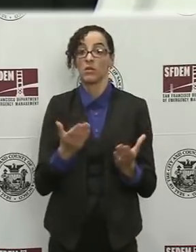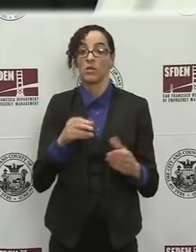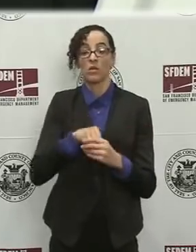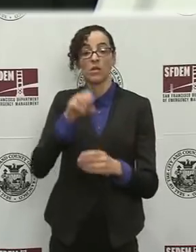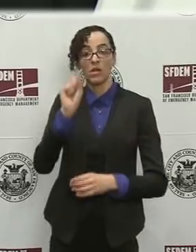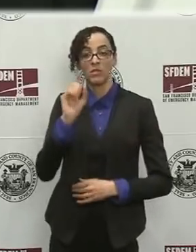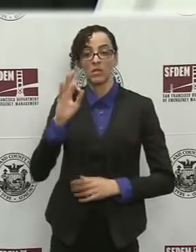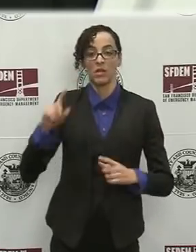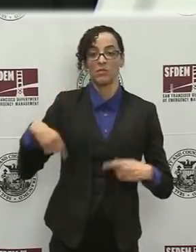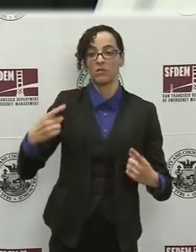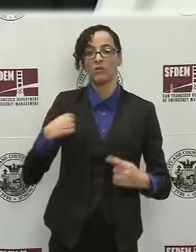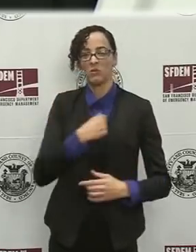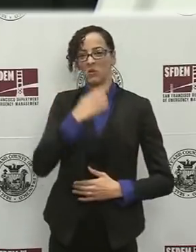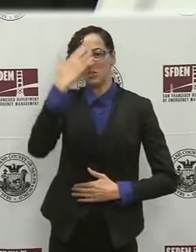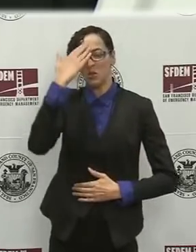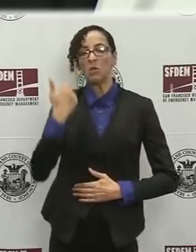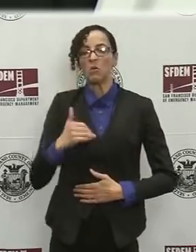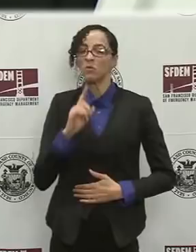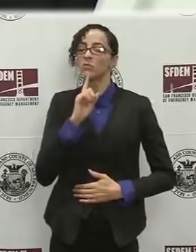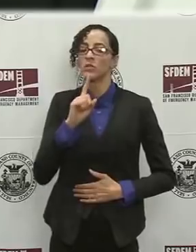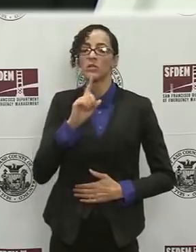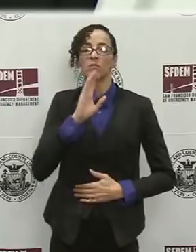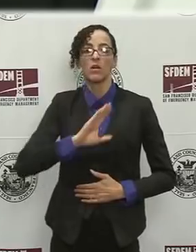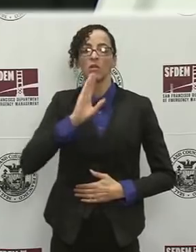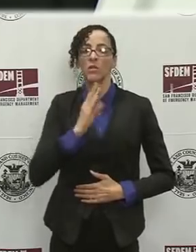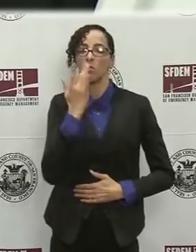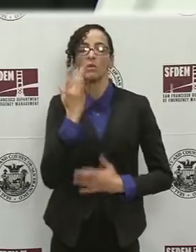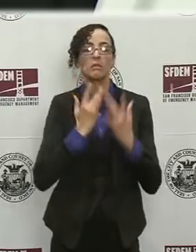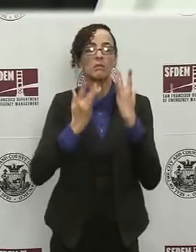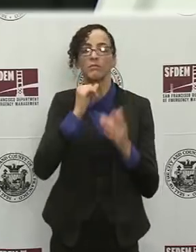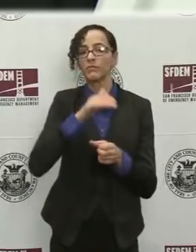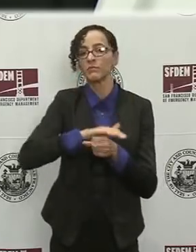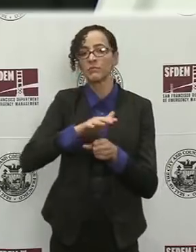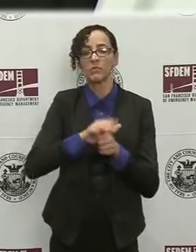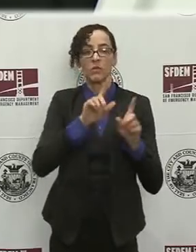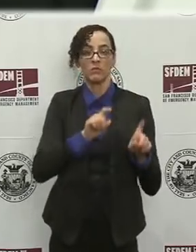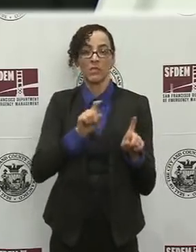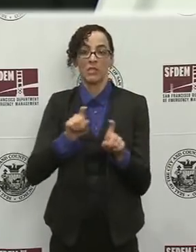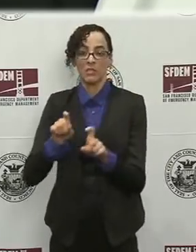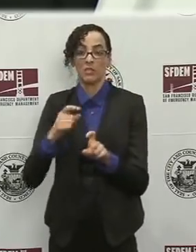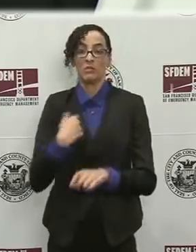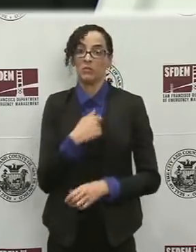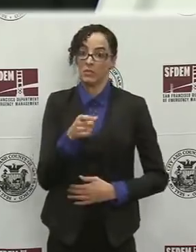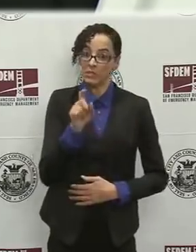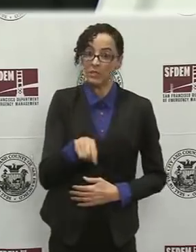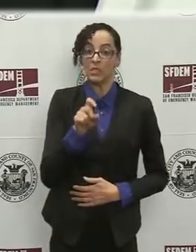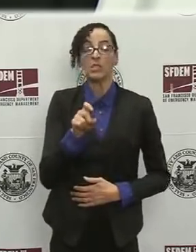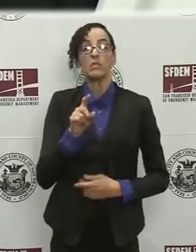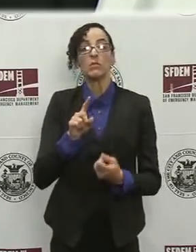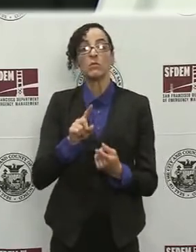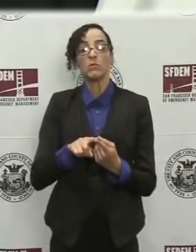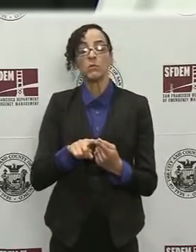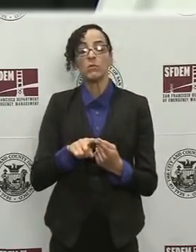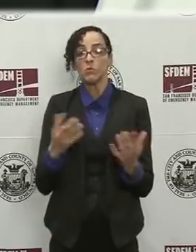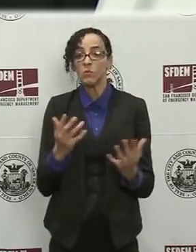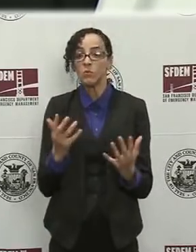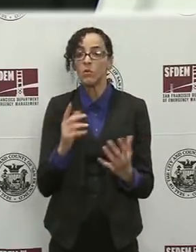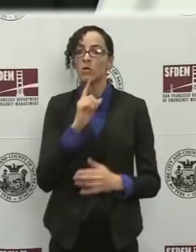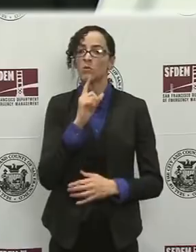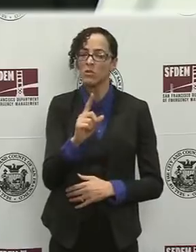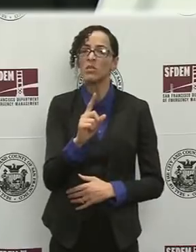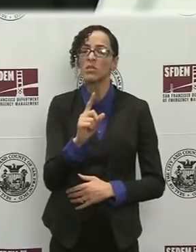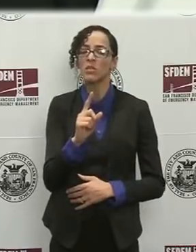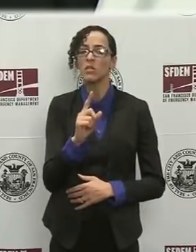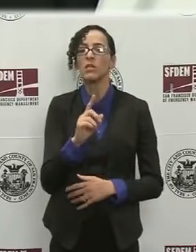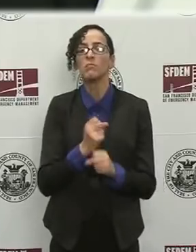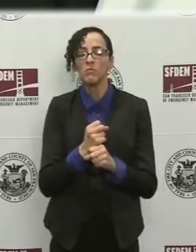very frustrating because we have lacked the testing that we need in order to really put people